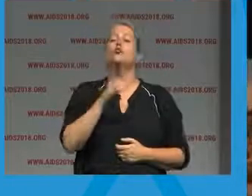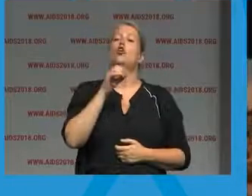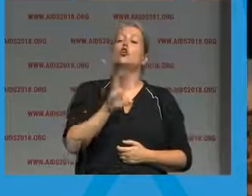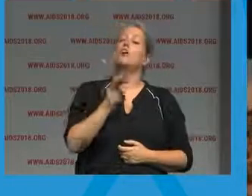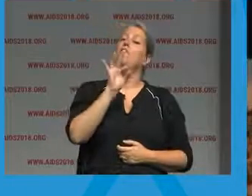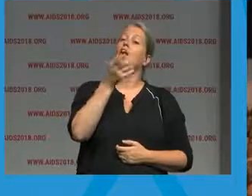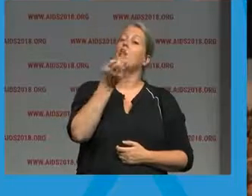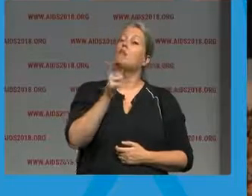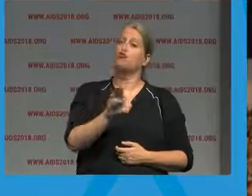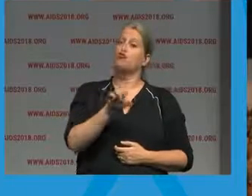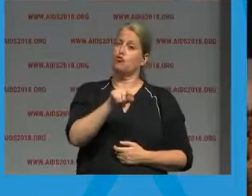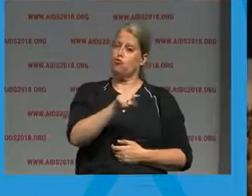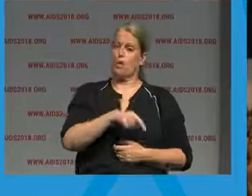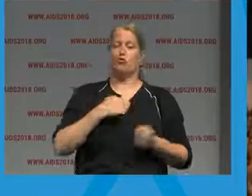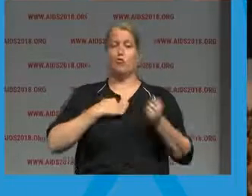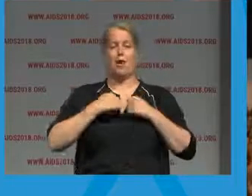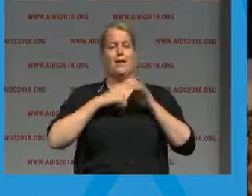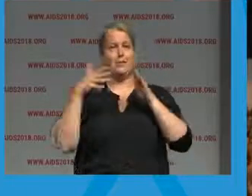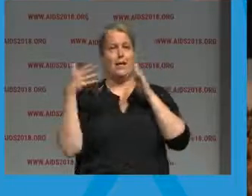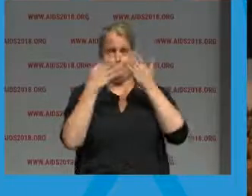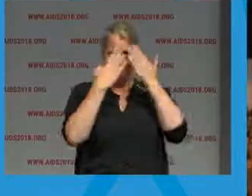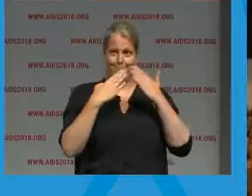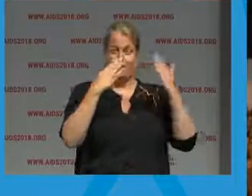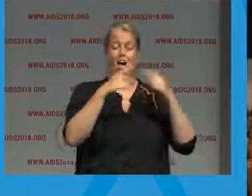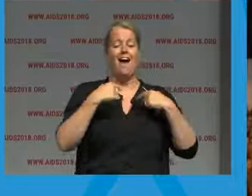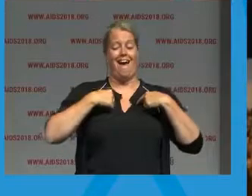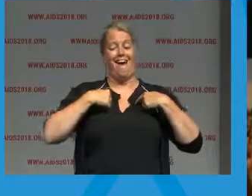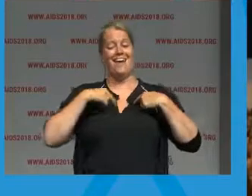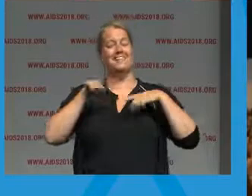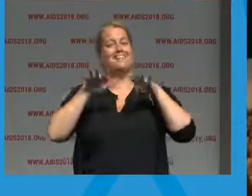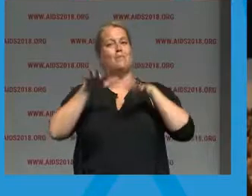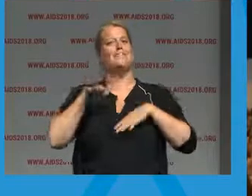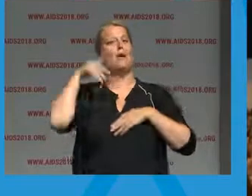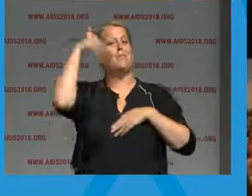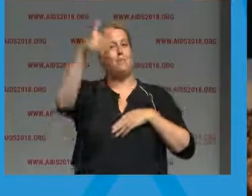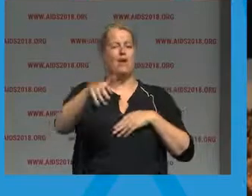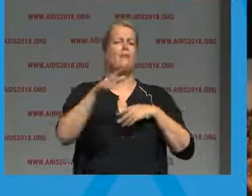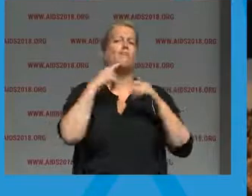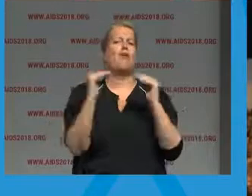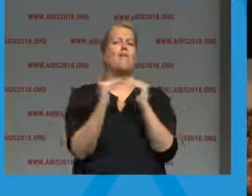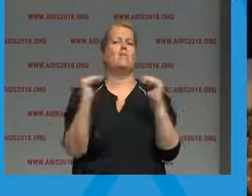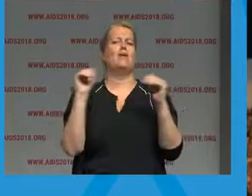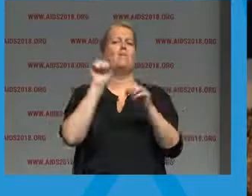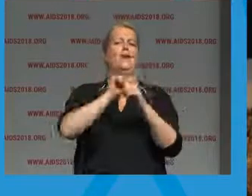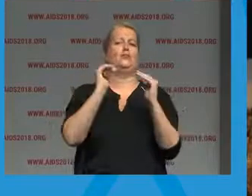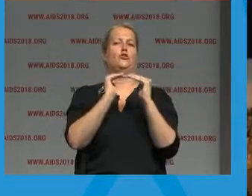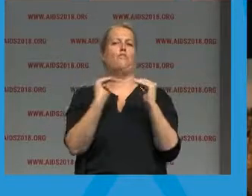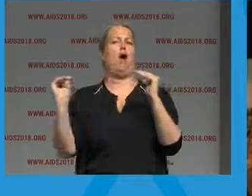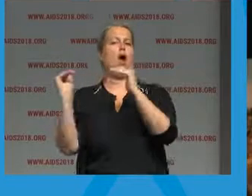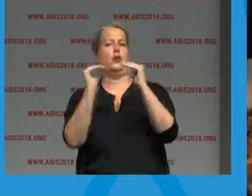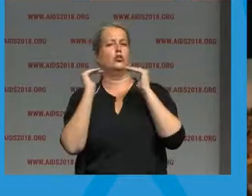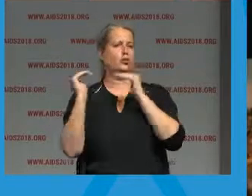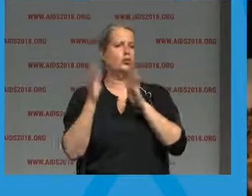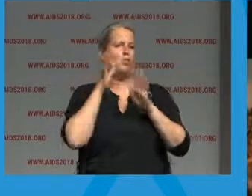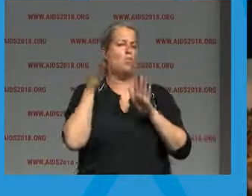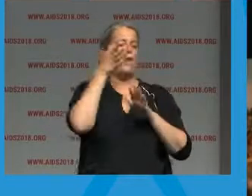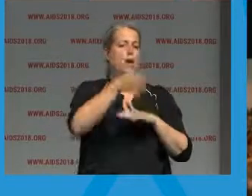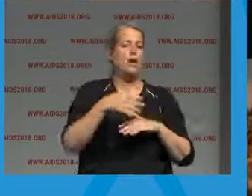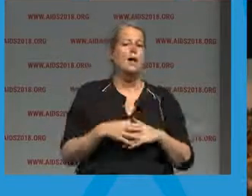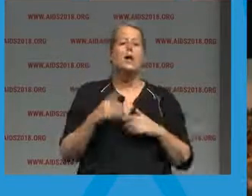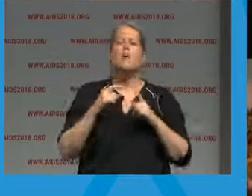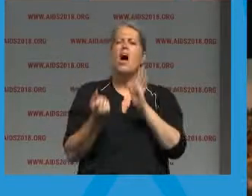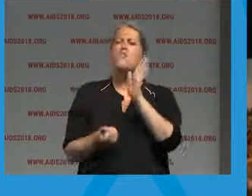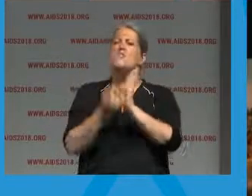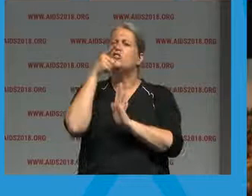in Rwanda. Actually, we are going there in September to benchmark. But there's an issue of community